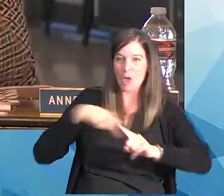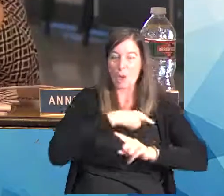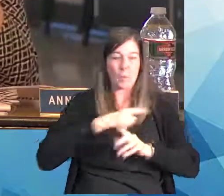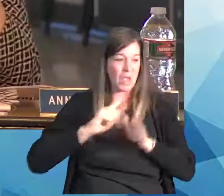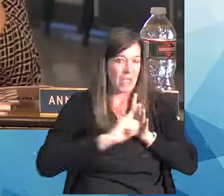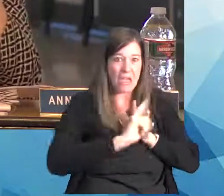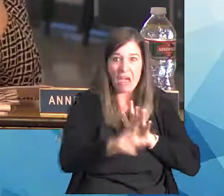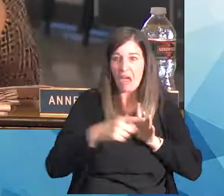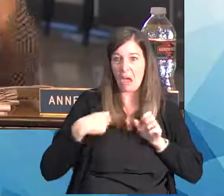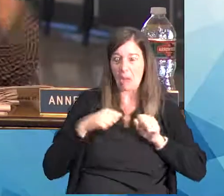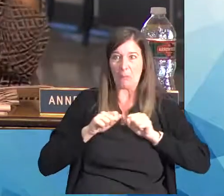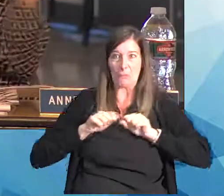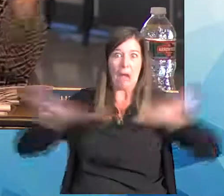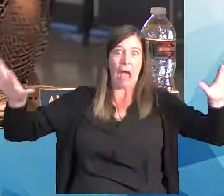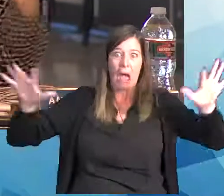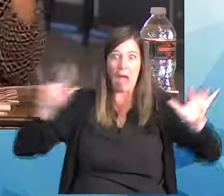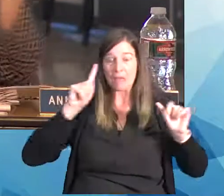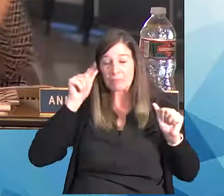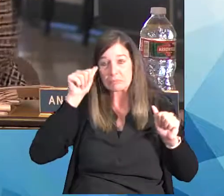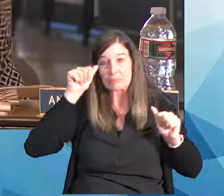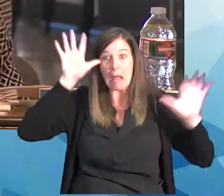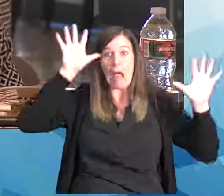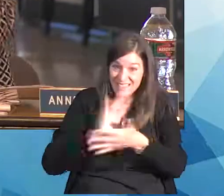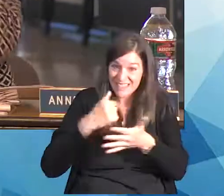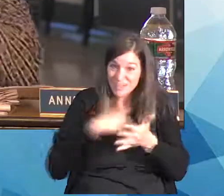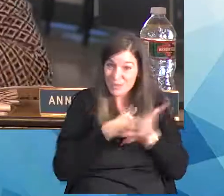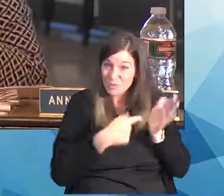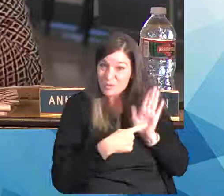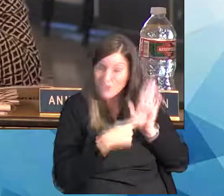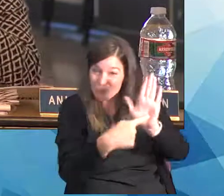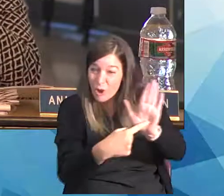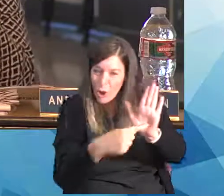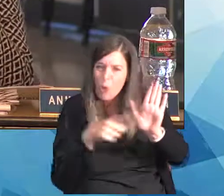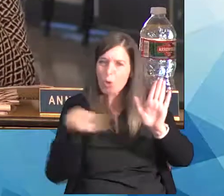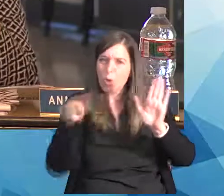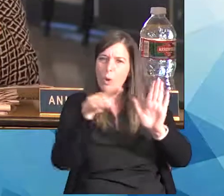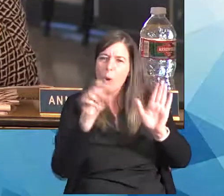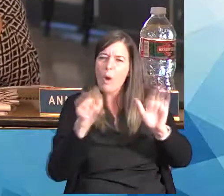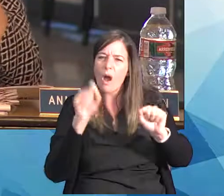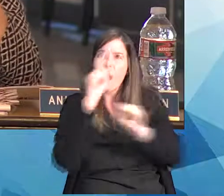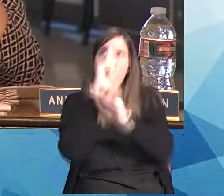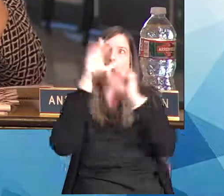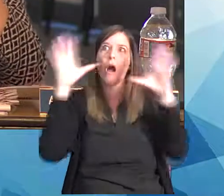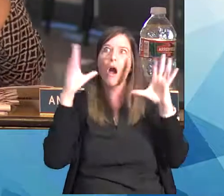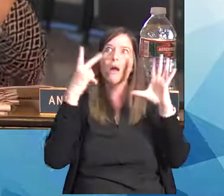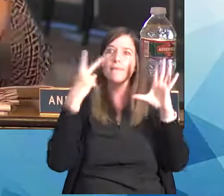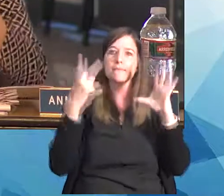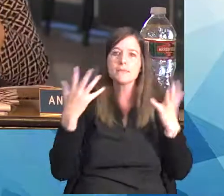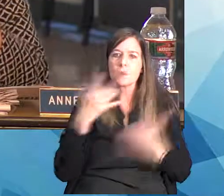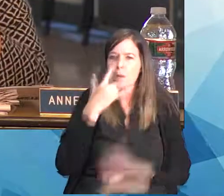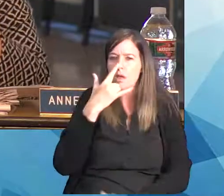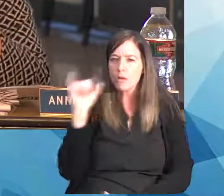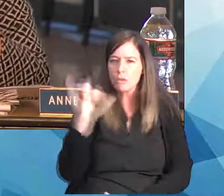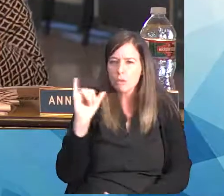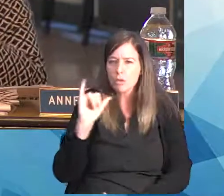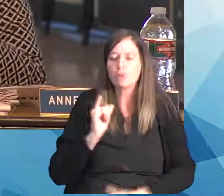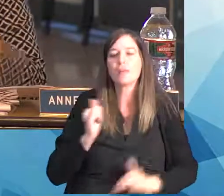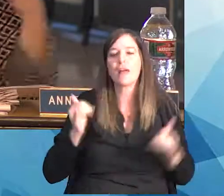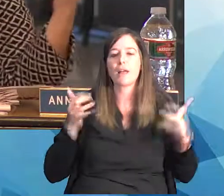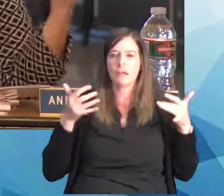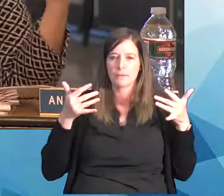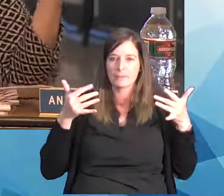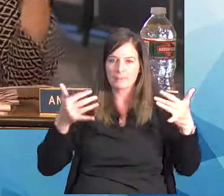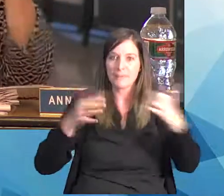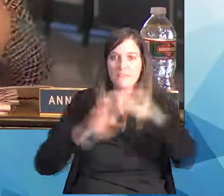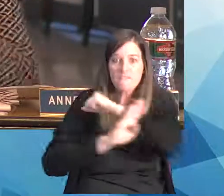came together as a team. We didn't open when we thought we would.